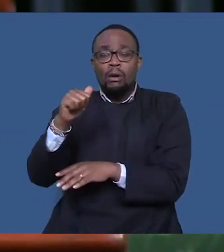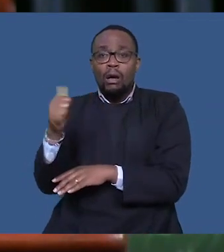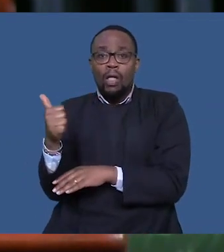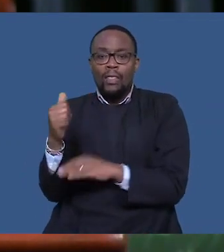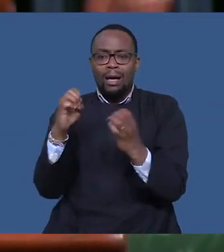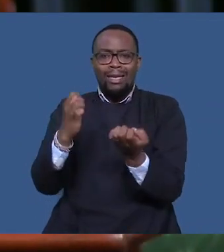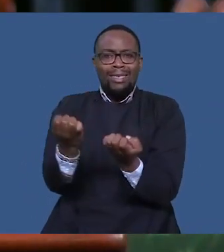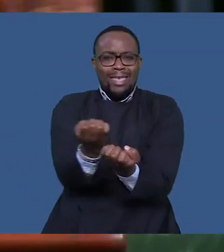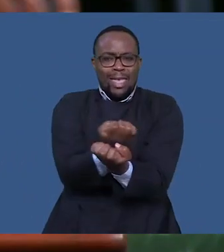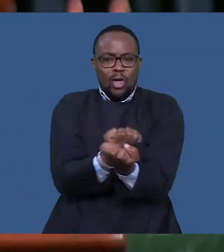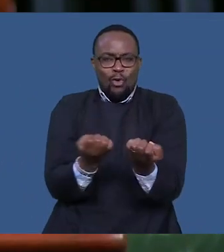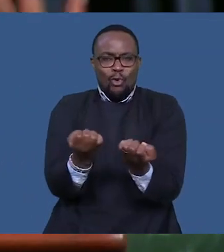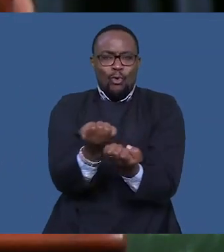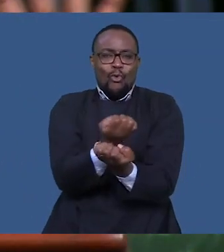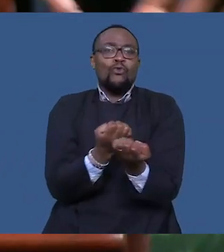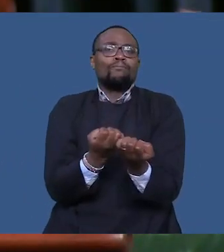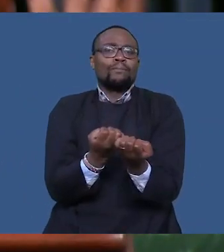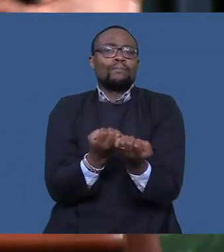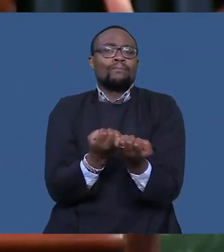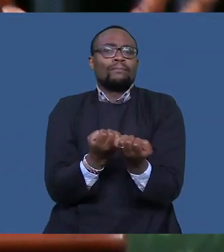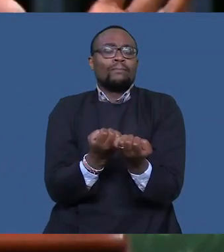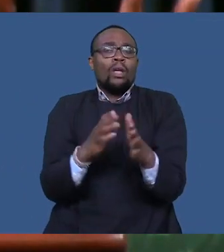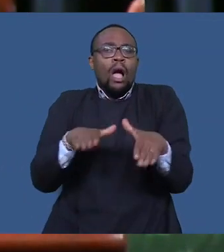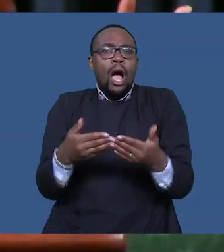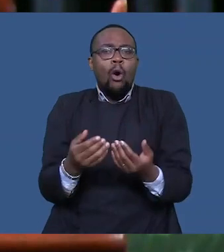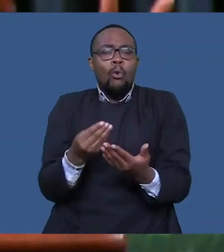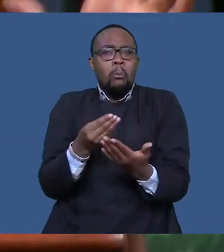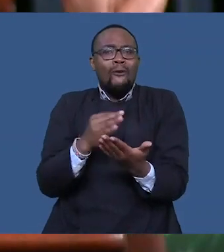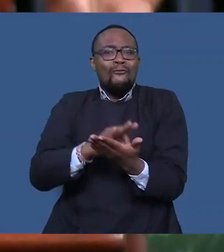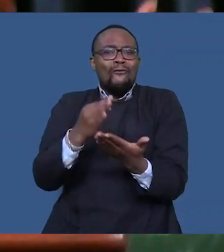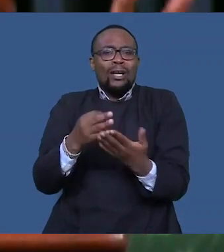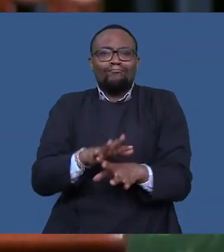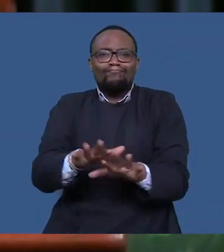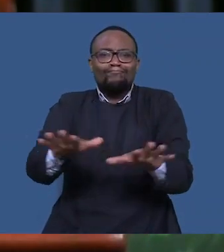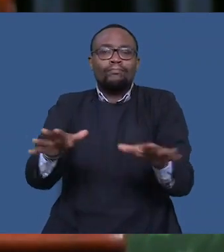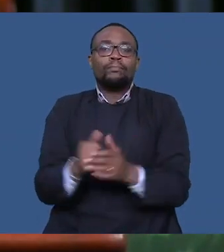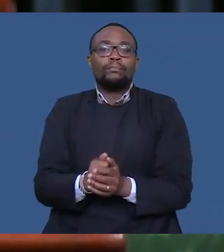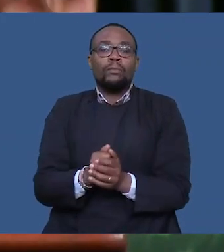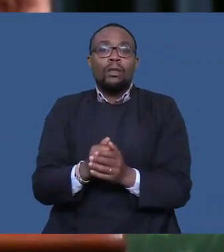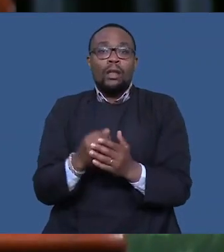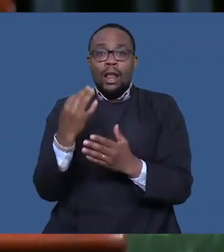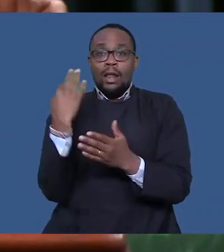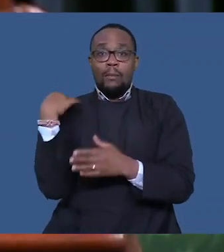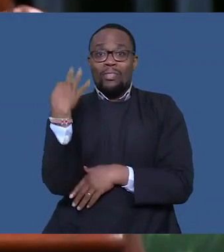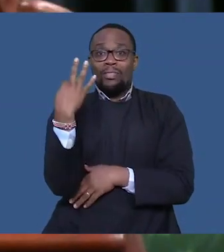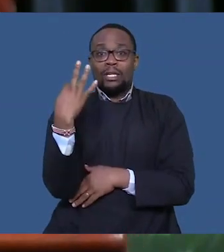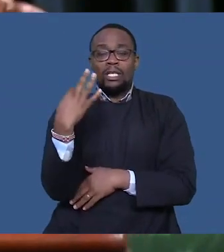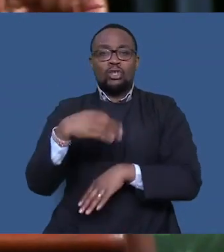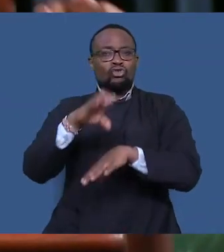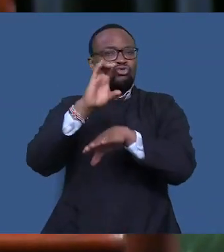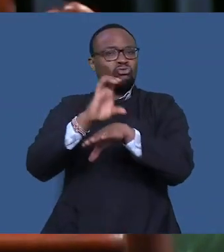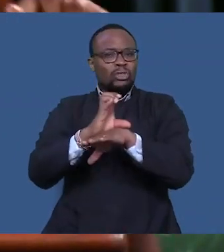of economy, which deals with our production, distribution and consumption. Then there's the mountain of religion, which is where Titus